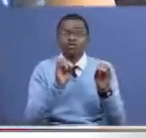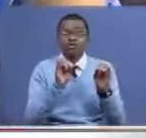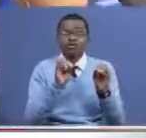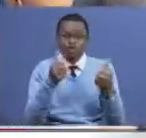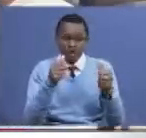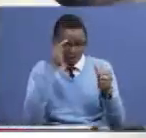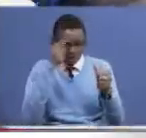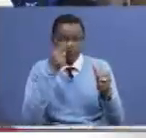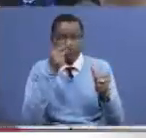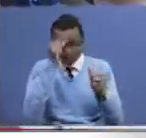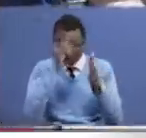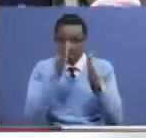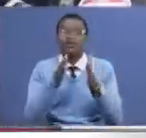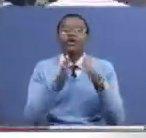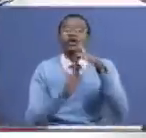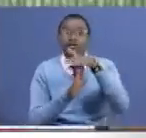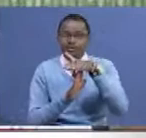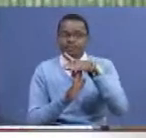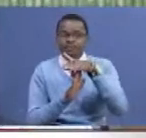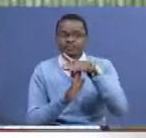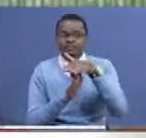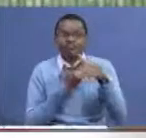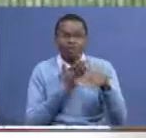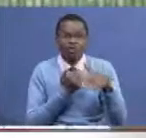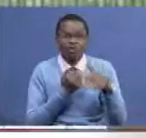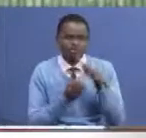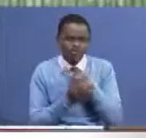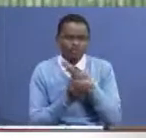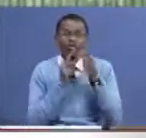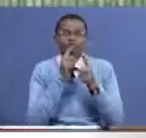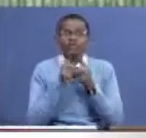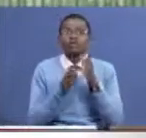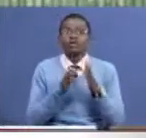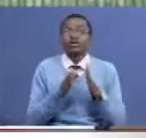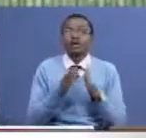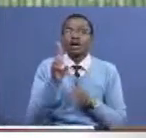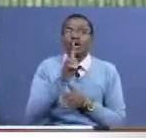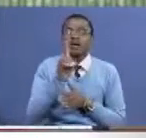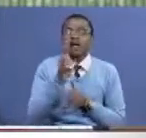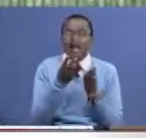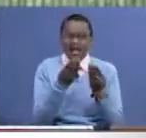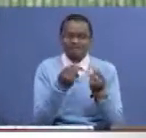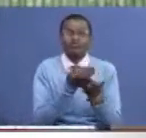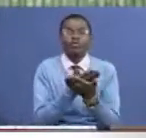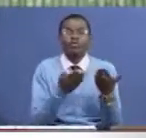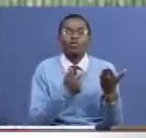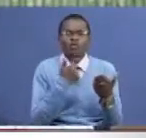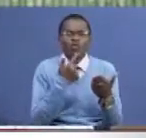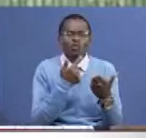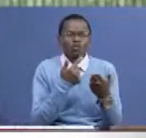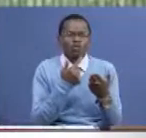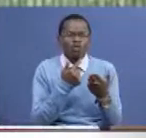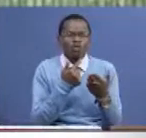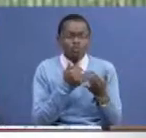constitutionally to hold any government post. I want to advise the Speaker of the County Assembly of Nairobi a very simple thing. Who cleared